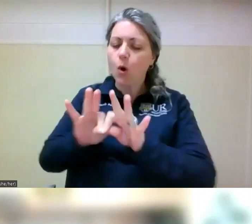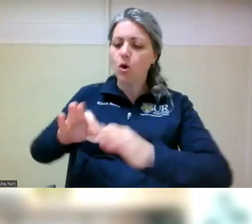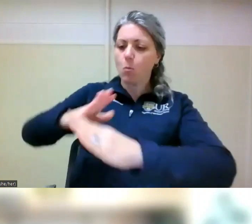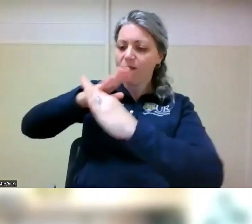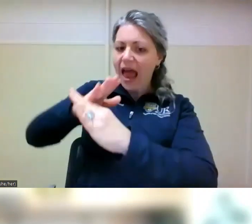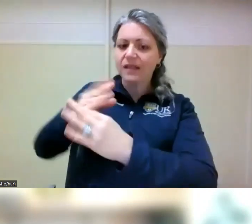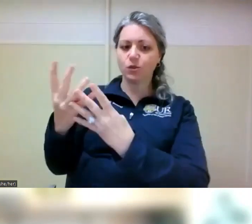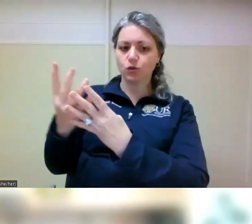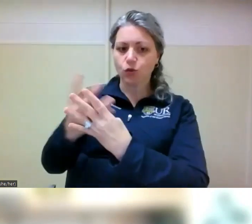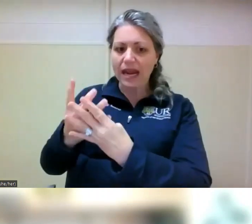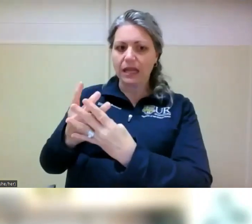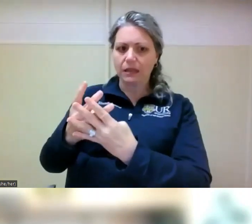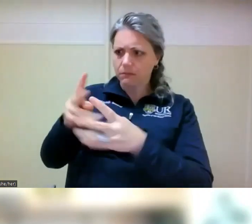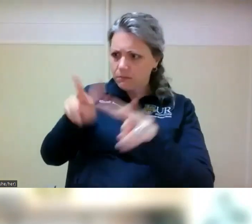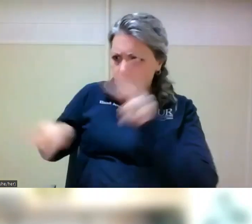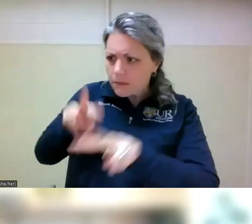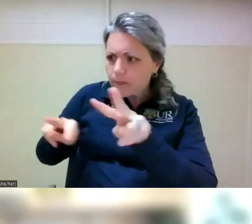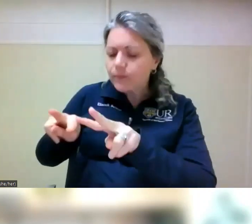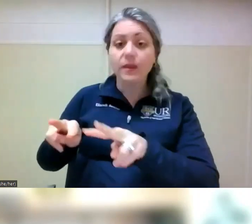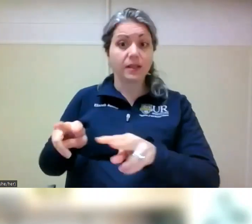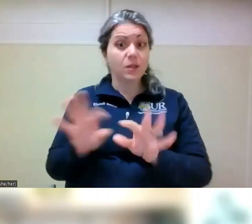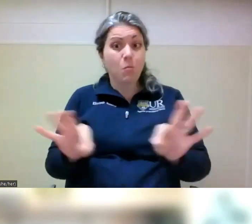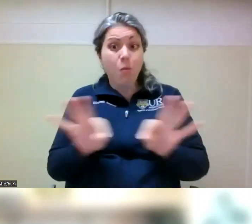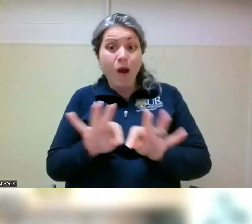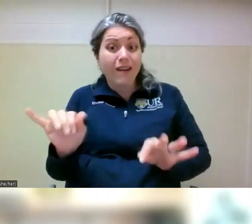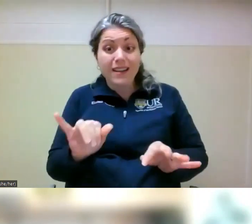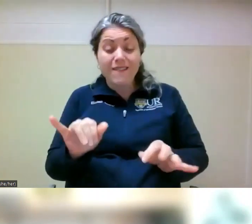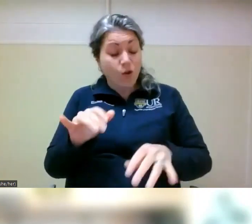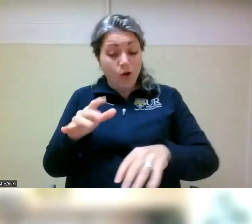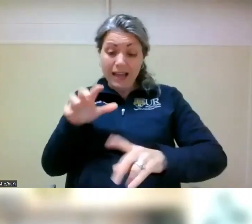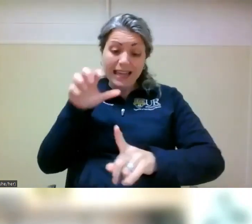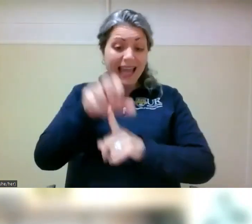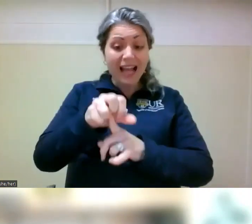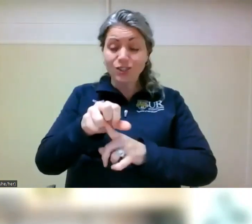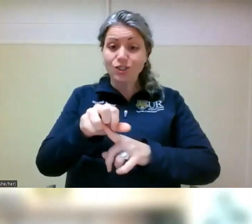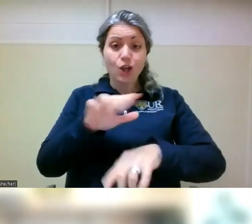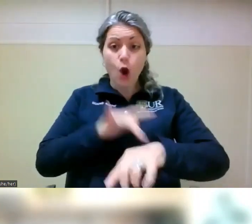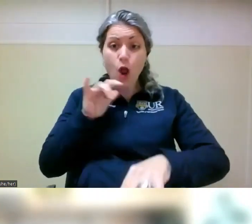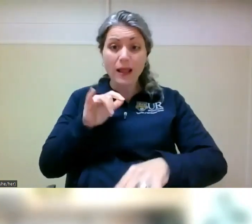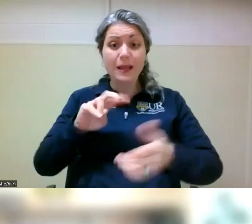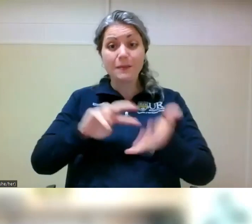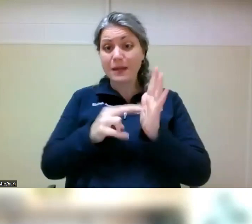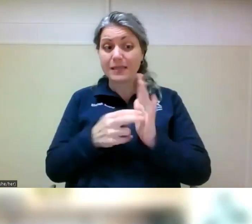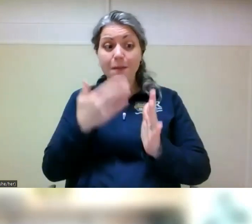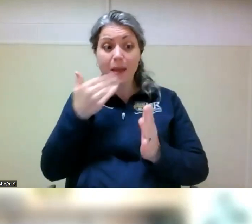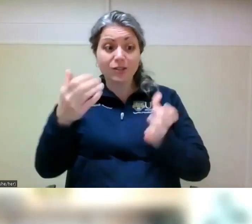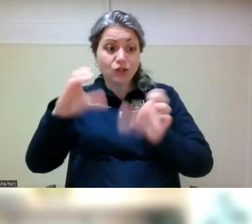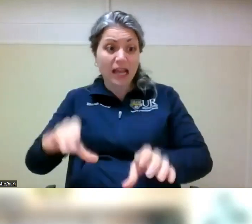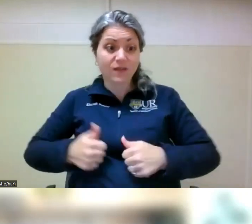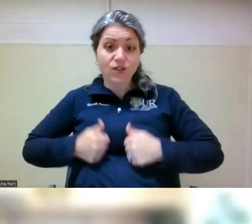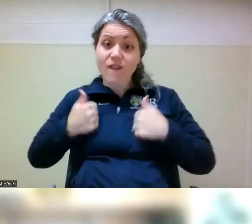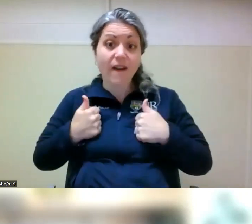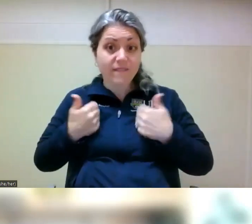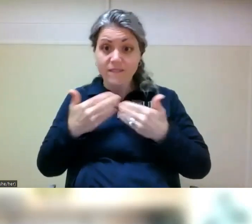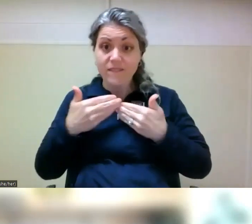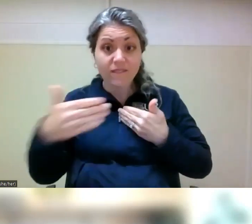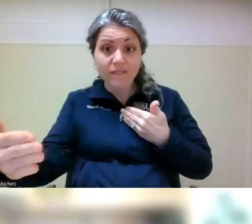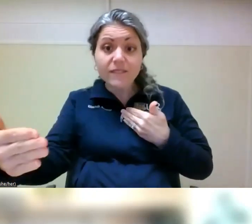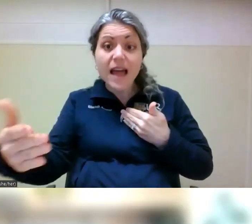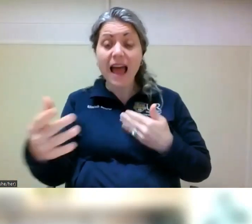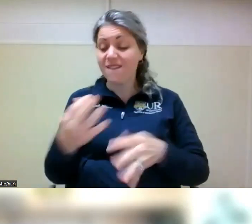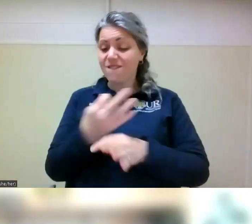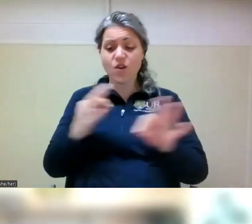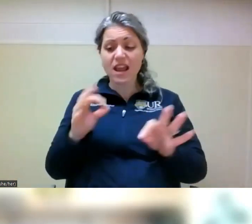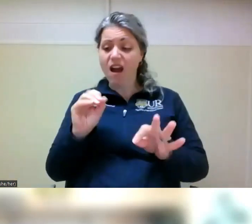much like any other cancers. The earlier you catch it, the better your odds of surviving it and being free of